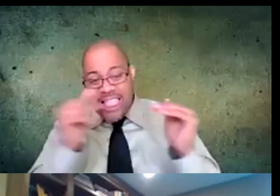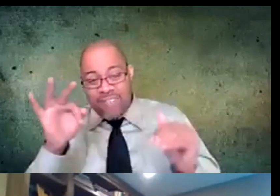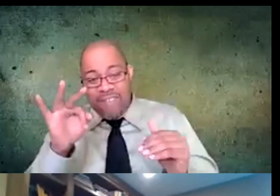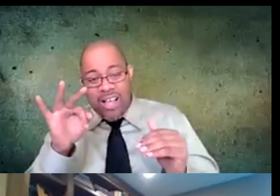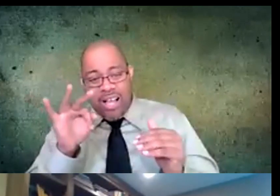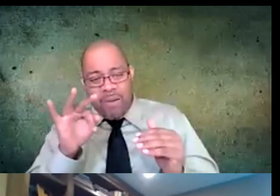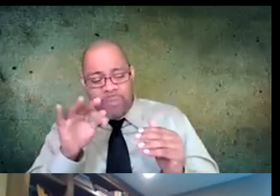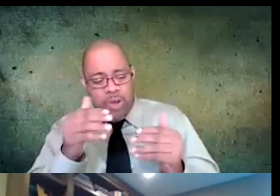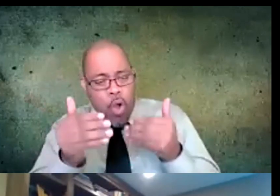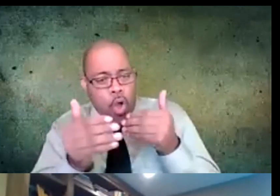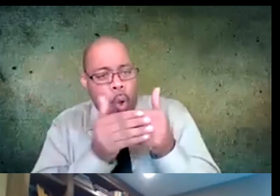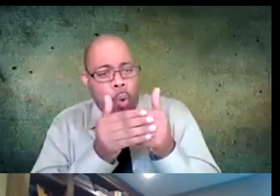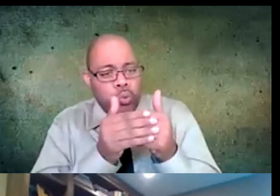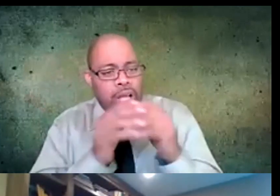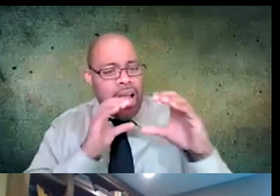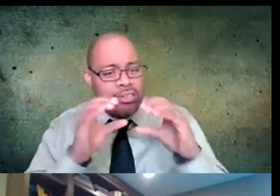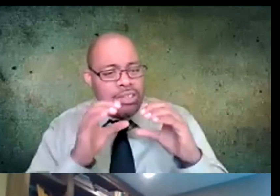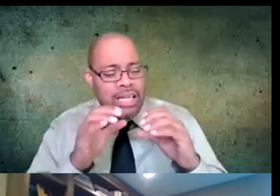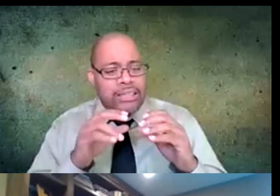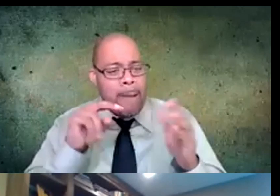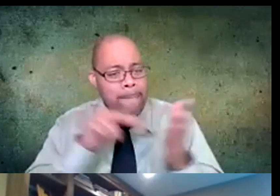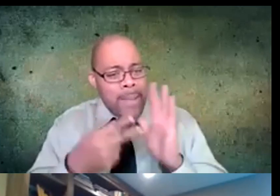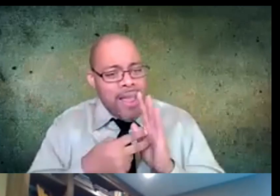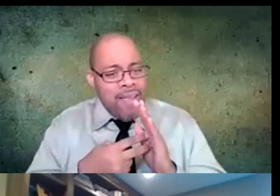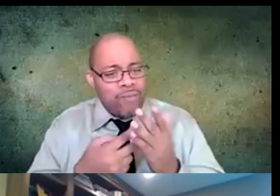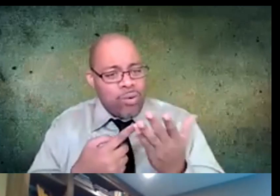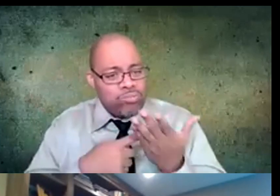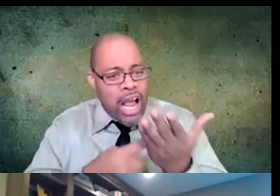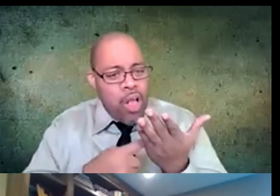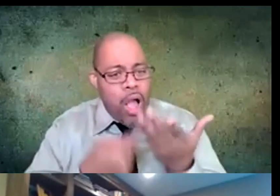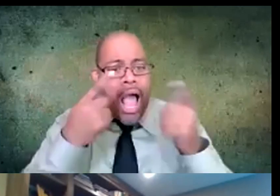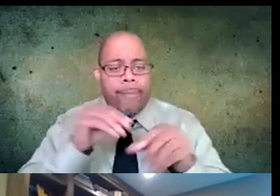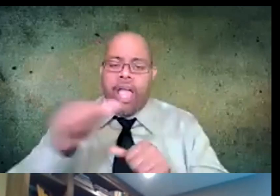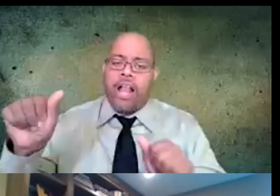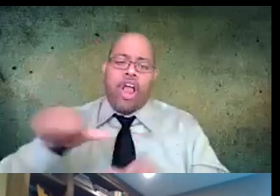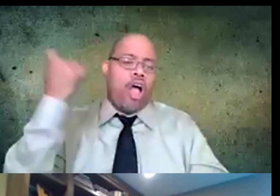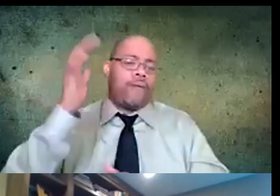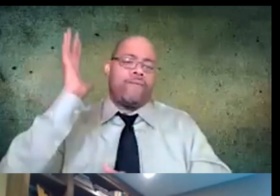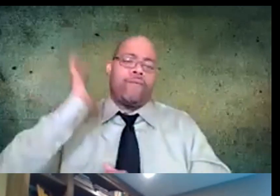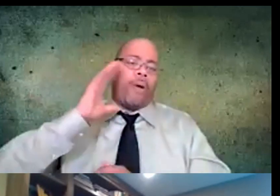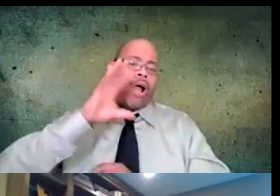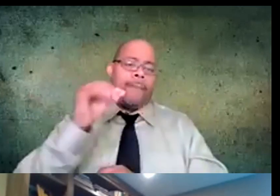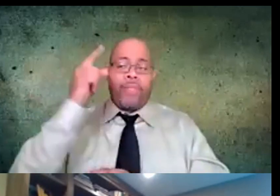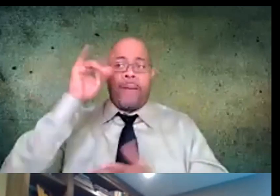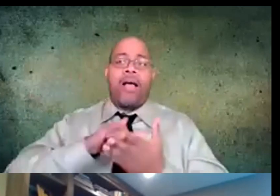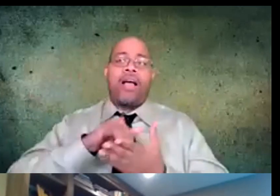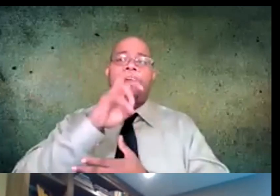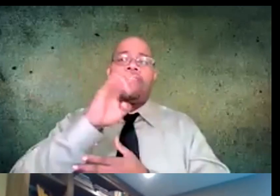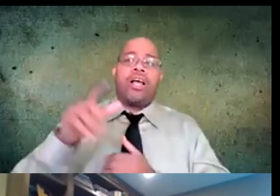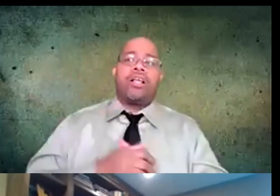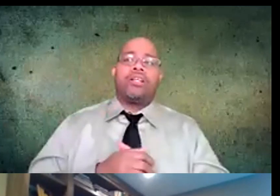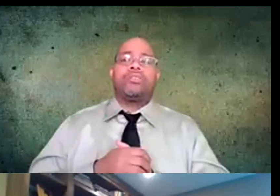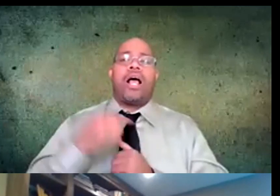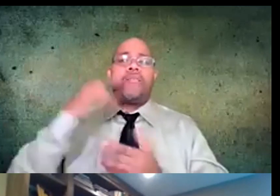intimate conversation and meaningful dialogue is occurring at any of our former companies. So when I think about Cerevel,